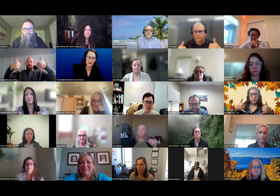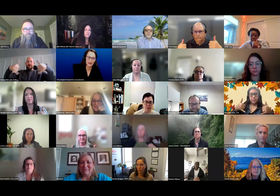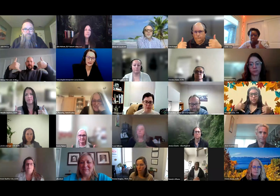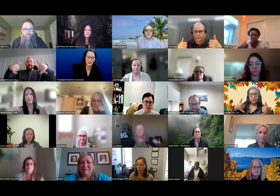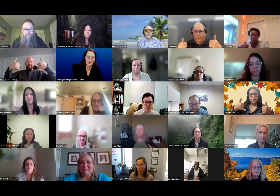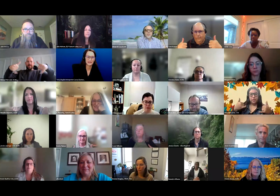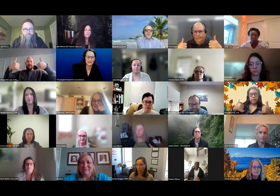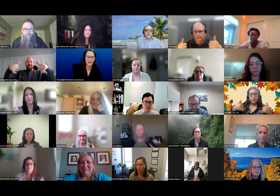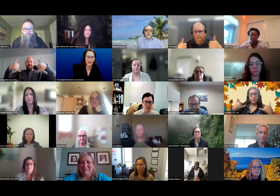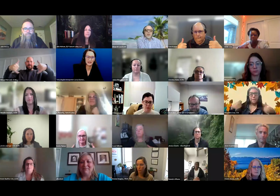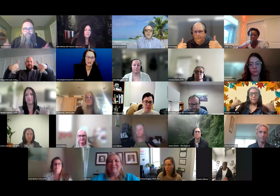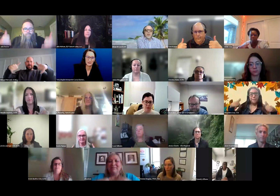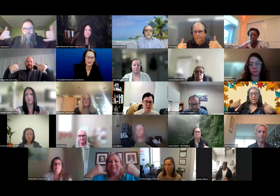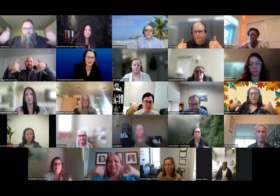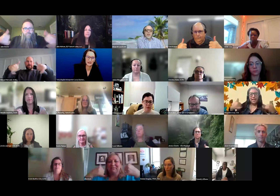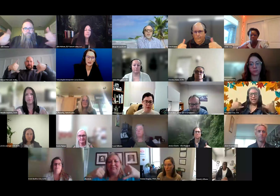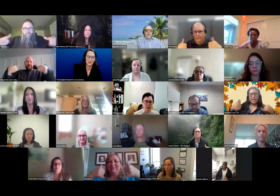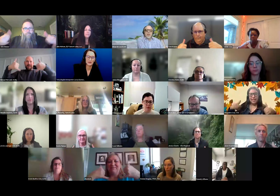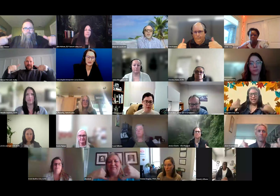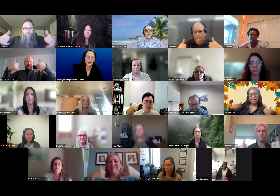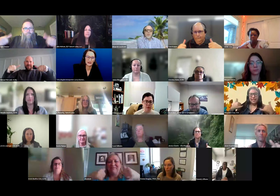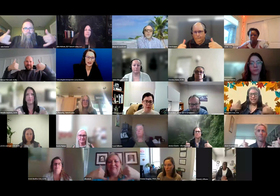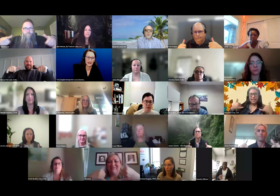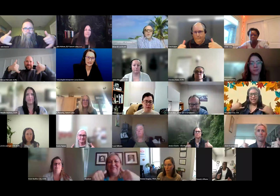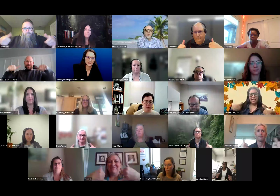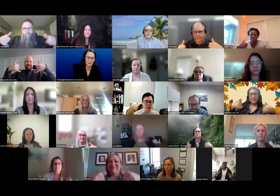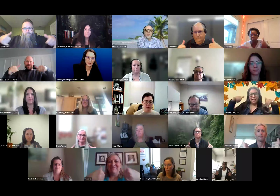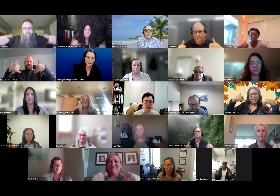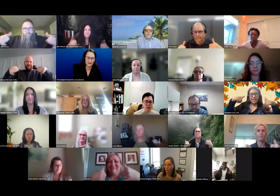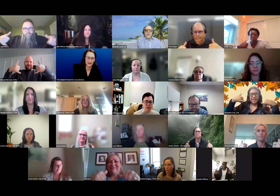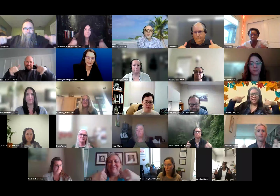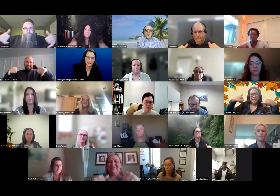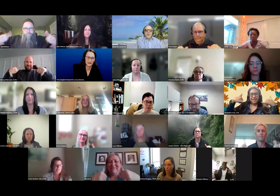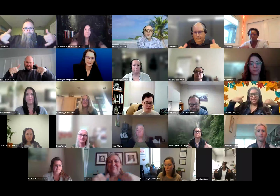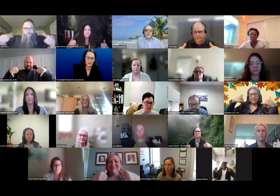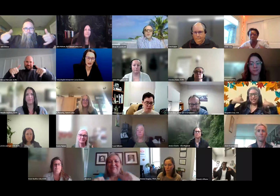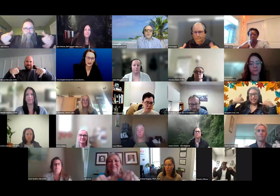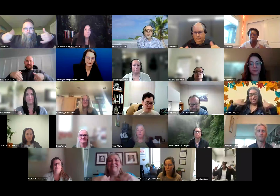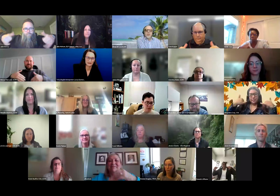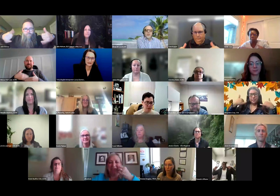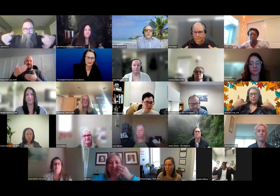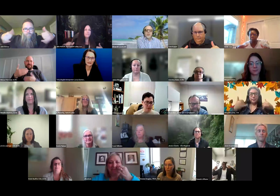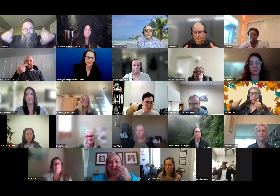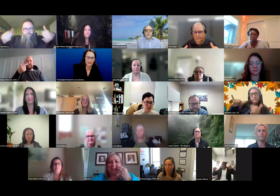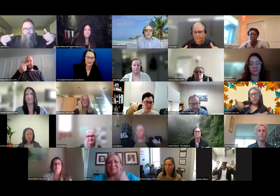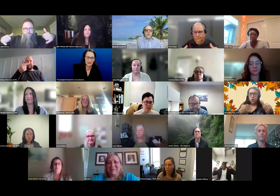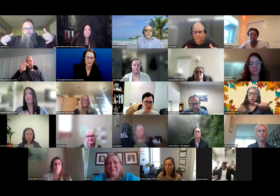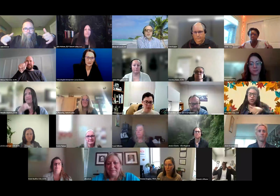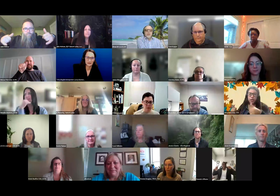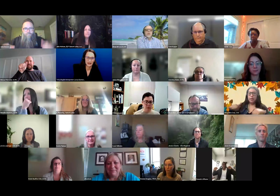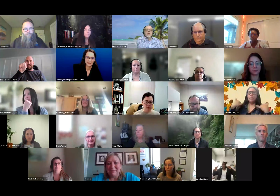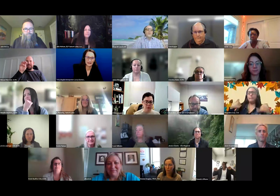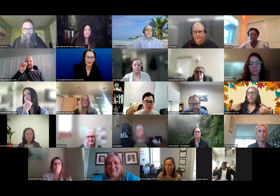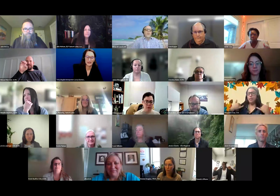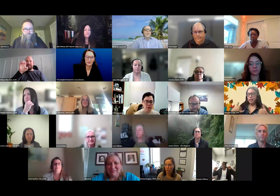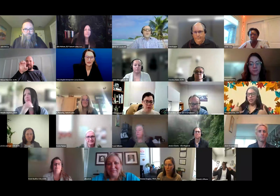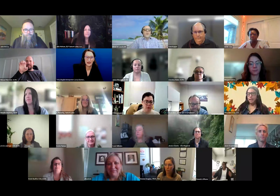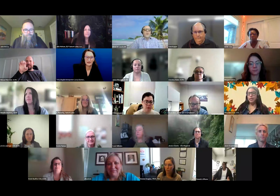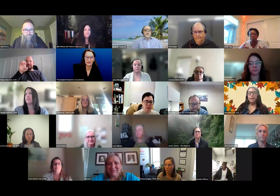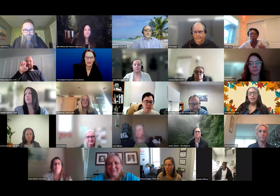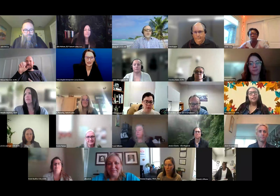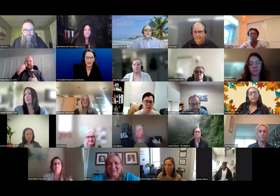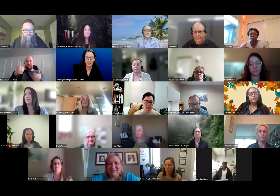to party. You use the same hand shapes, but you shake your hands this way instead of the swing. So that's play.